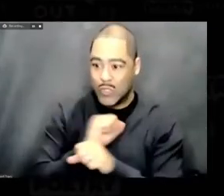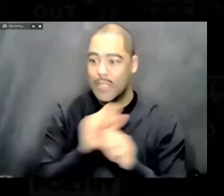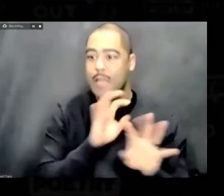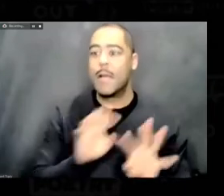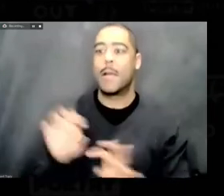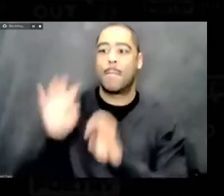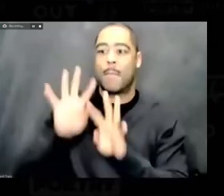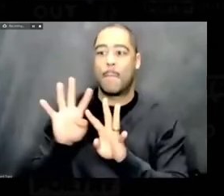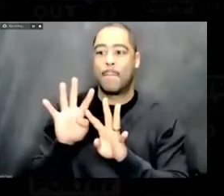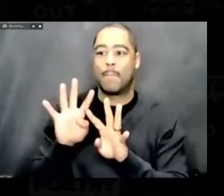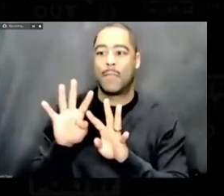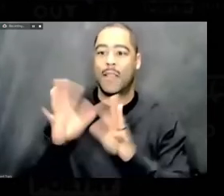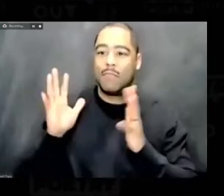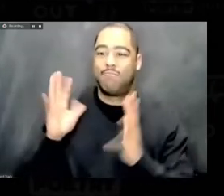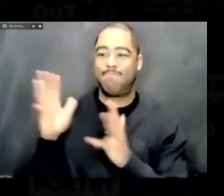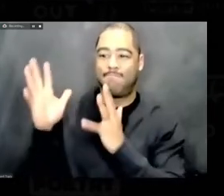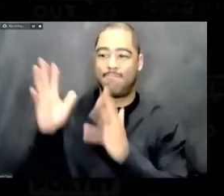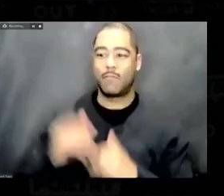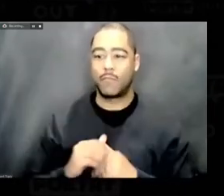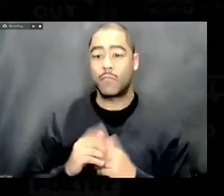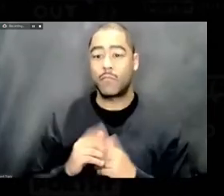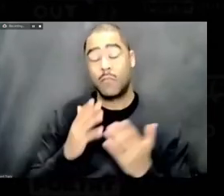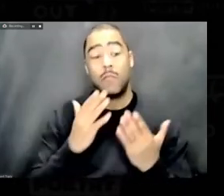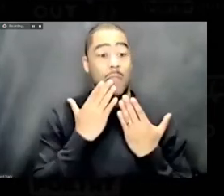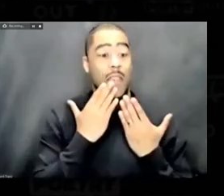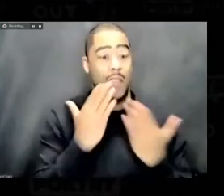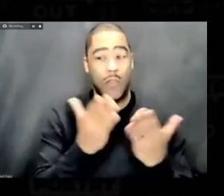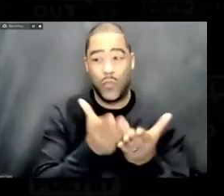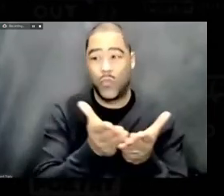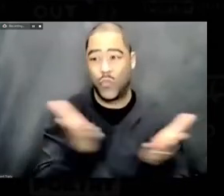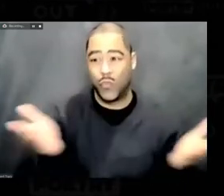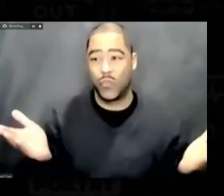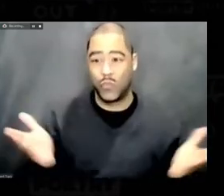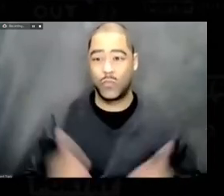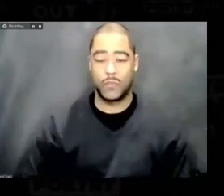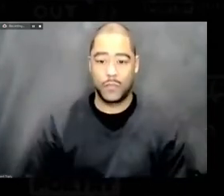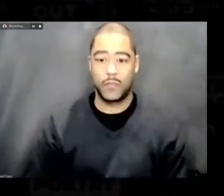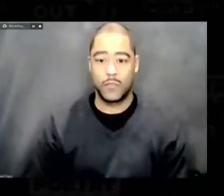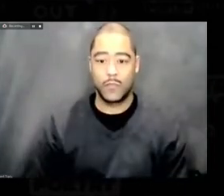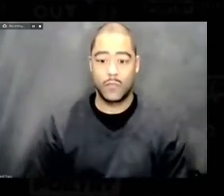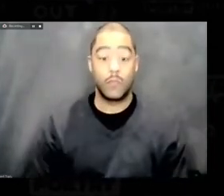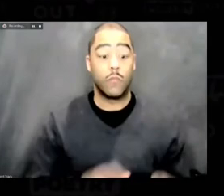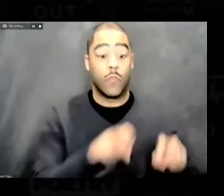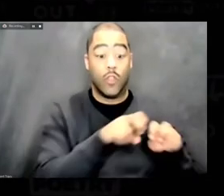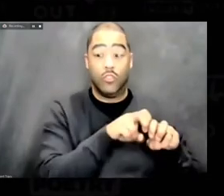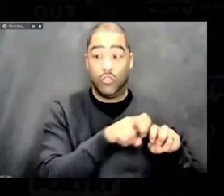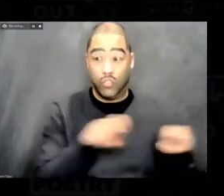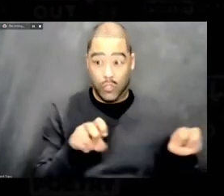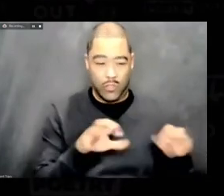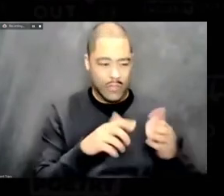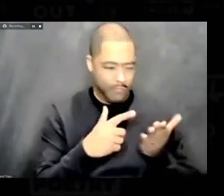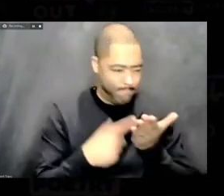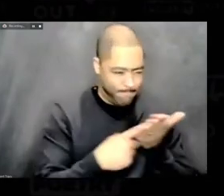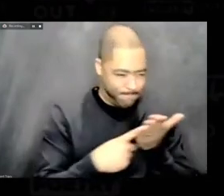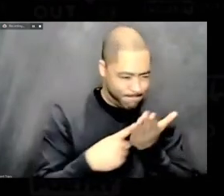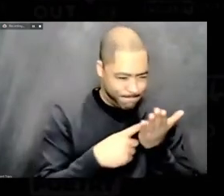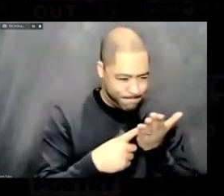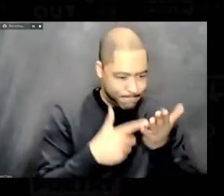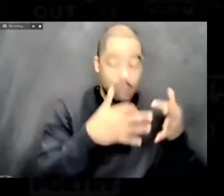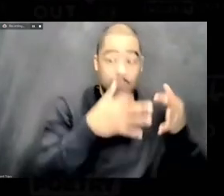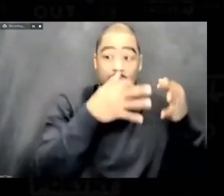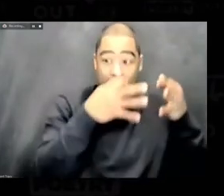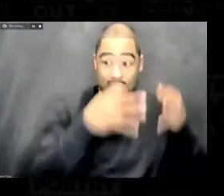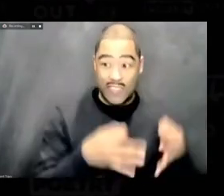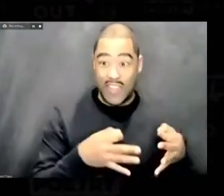making this program possible. So we have had our judge panel and the scores are in. But before